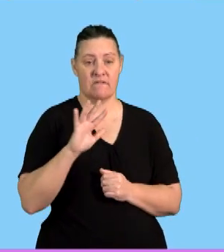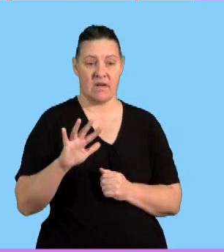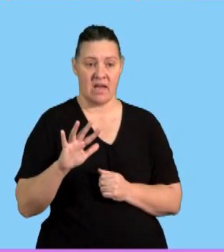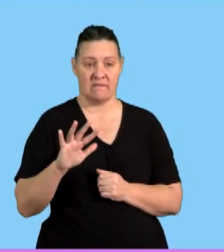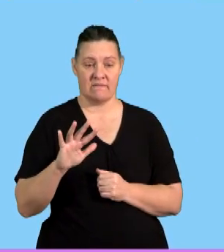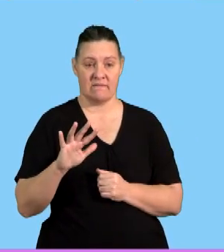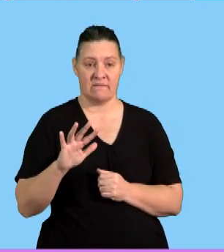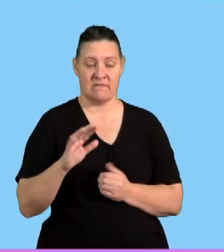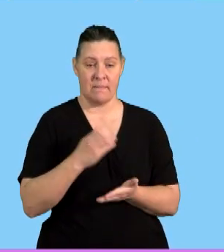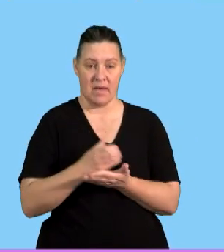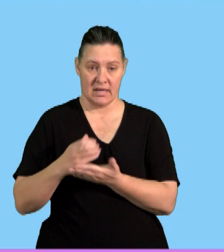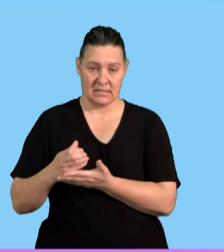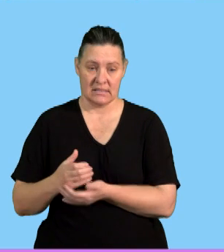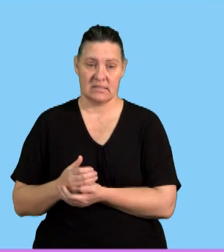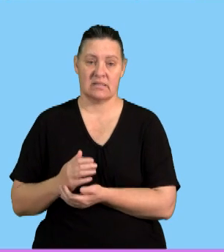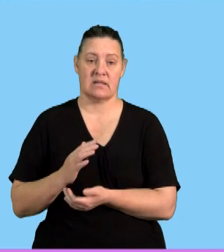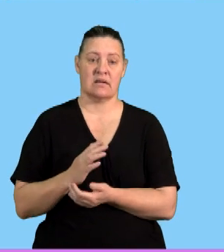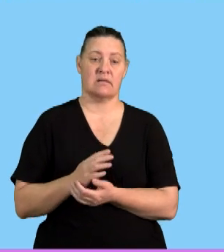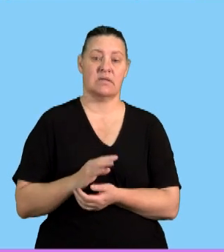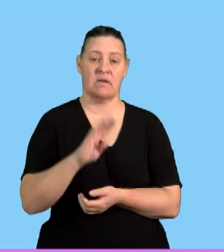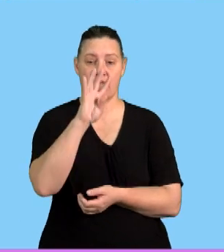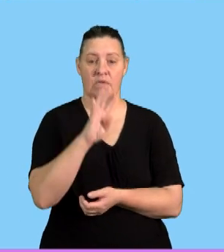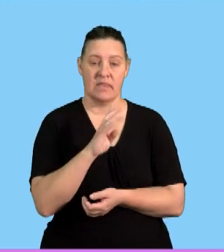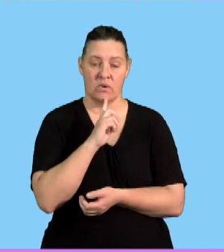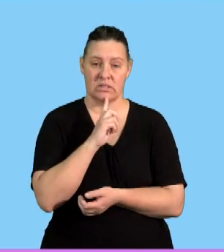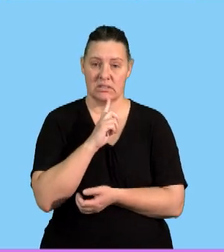then. So it's going to be 4,000